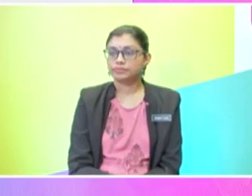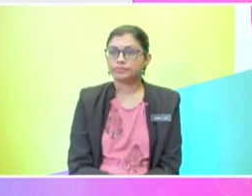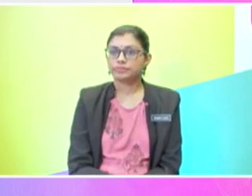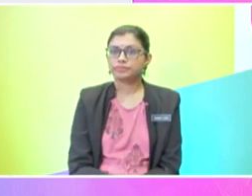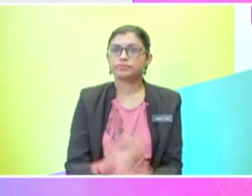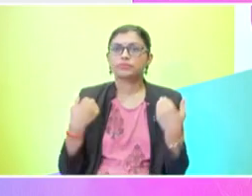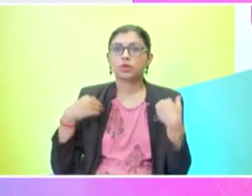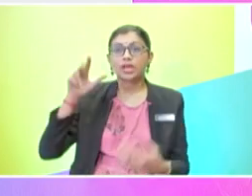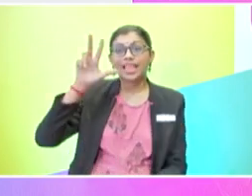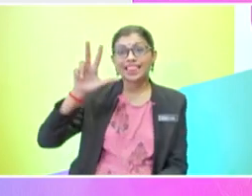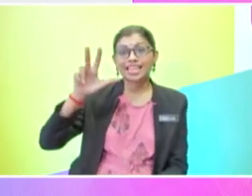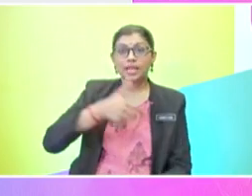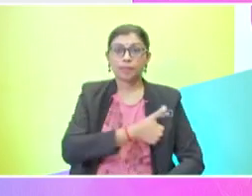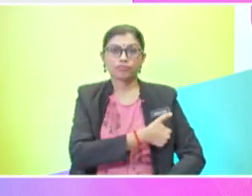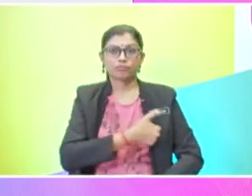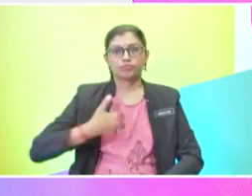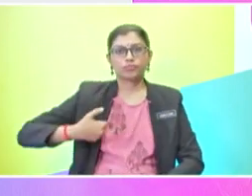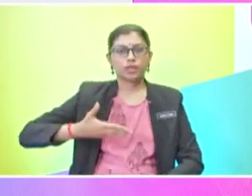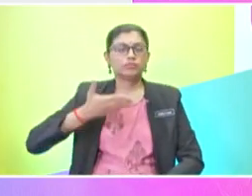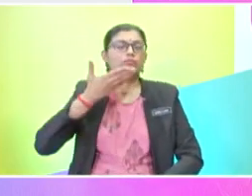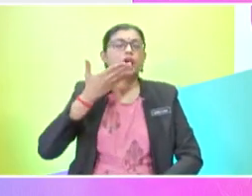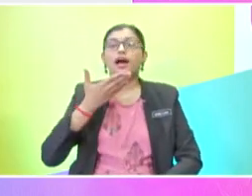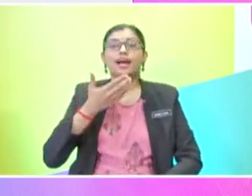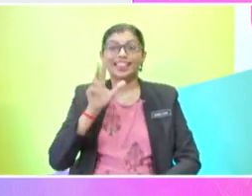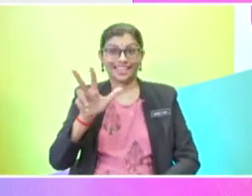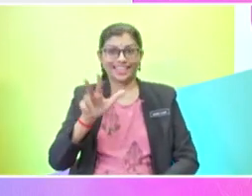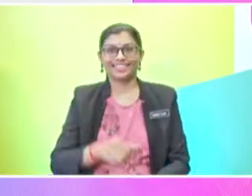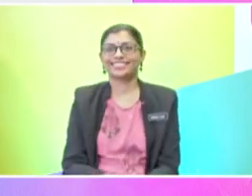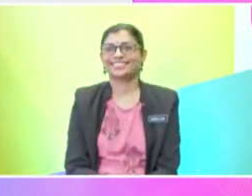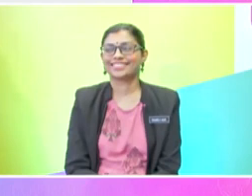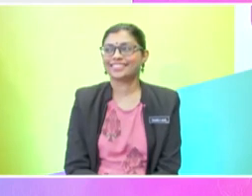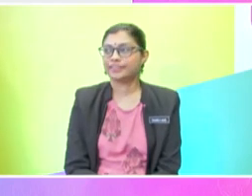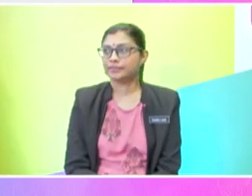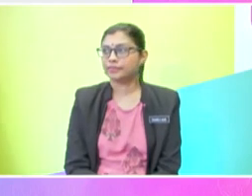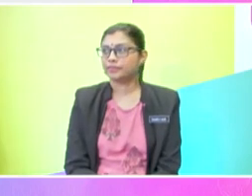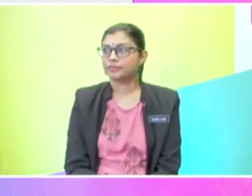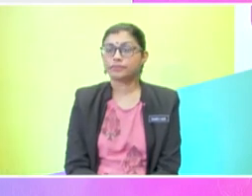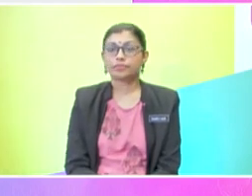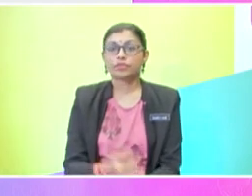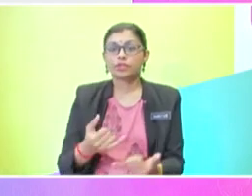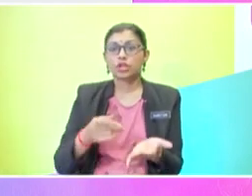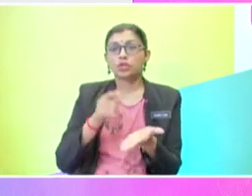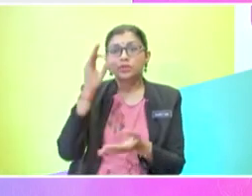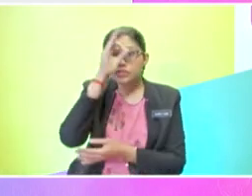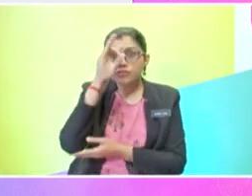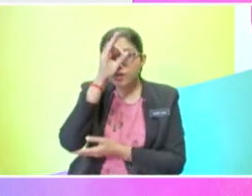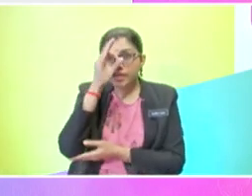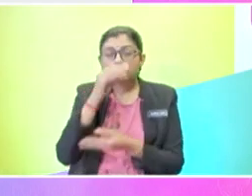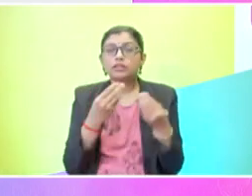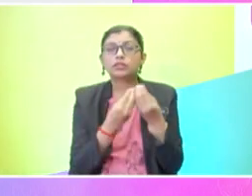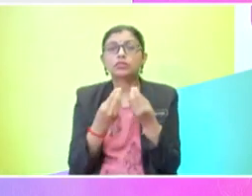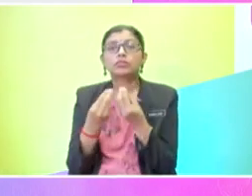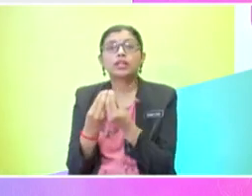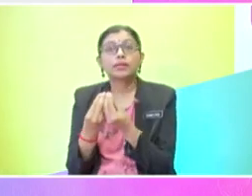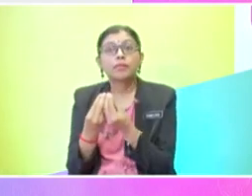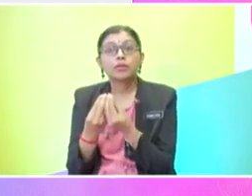is 120, whereby one is cost about 50 ringgit. Okay, here we have to find the total amount to be paid.